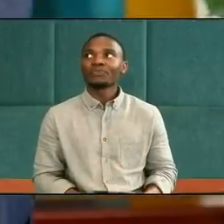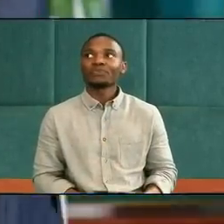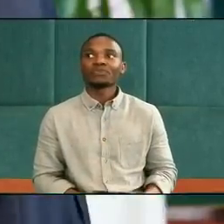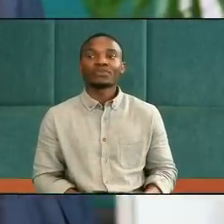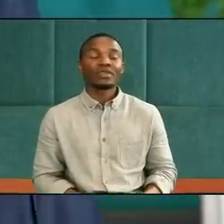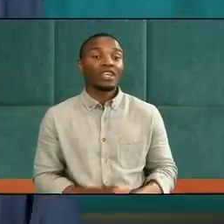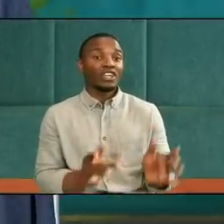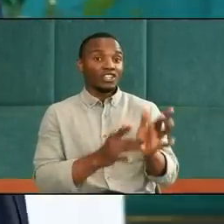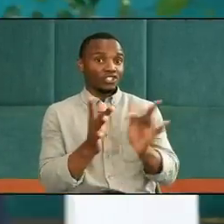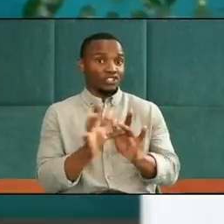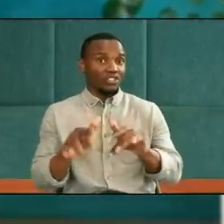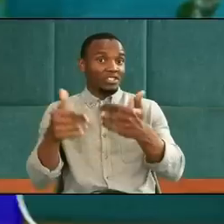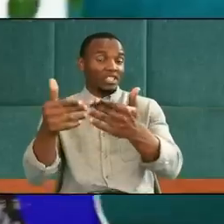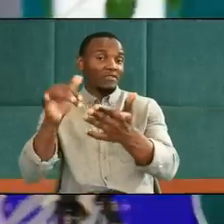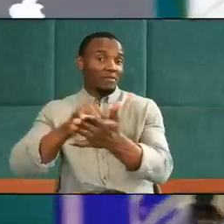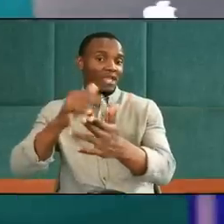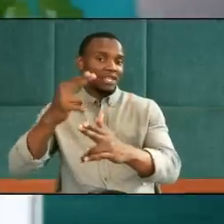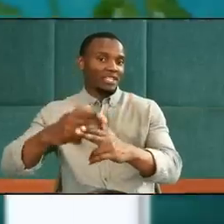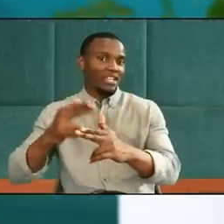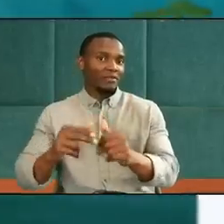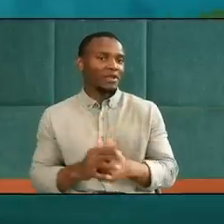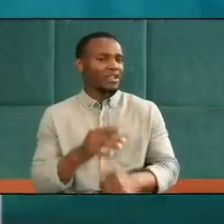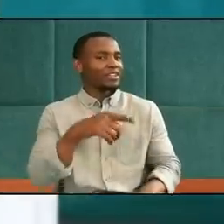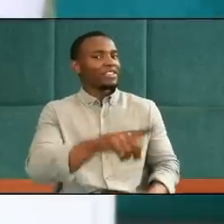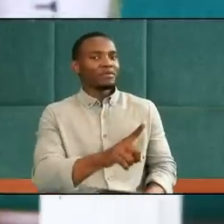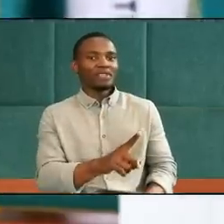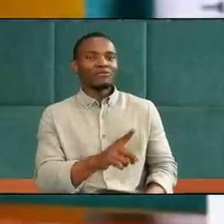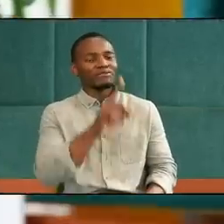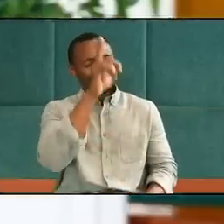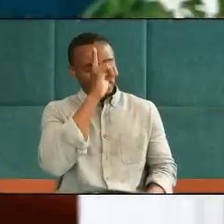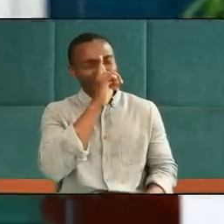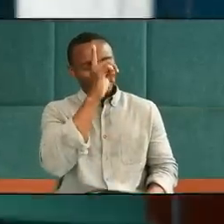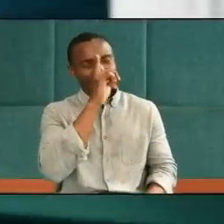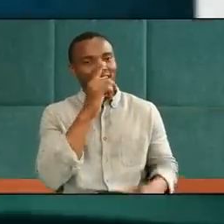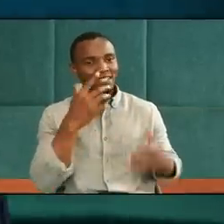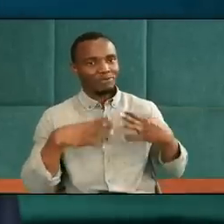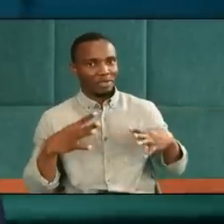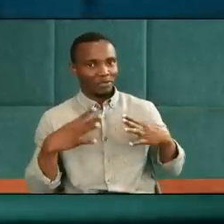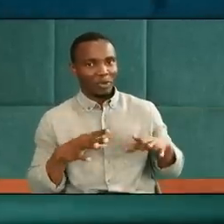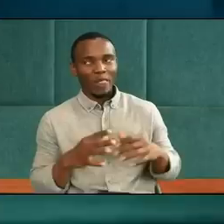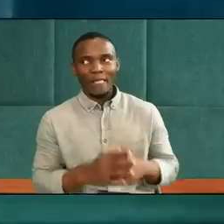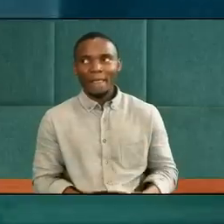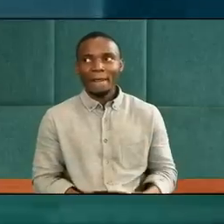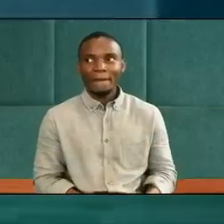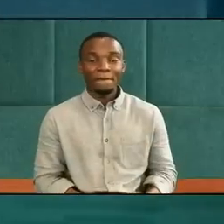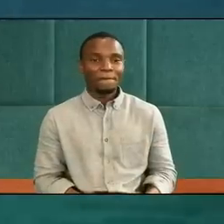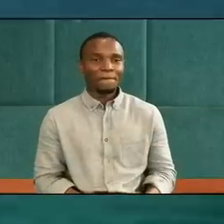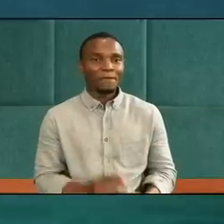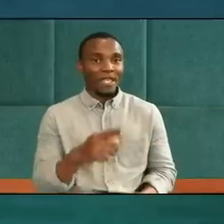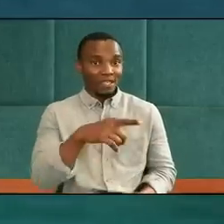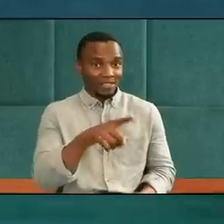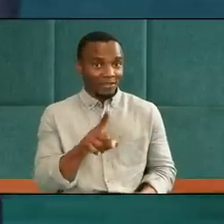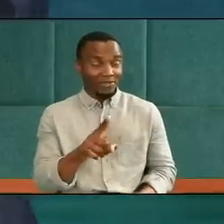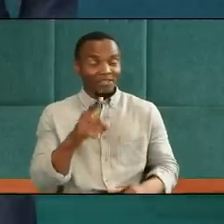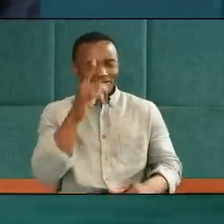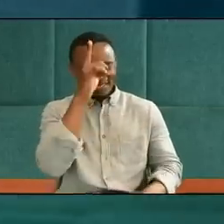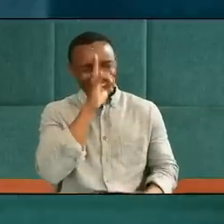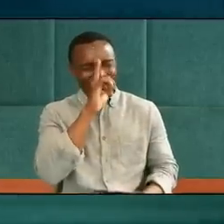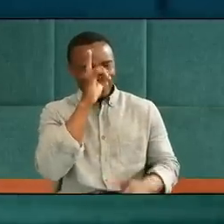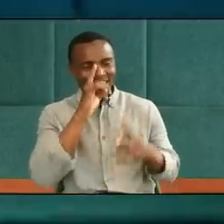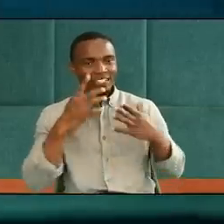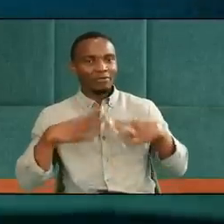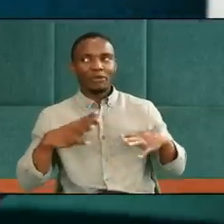Jesus gave them that name. These were not guys to mess around with. Amen. These were not guys. These guys are serious